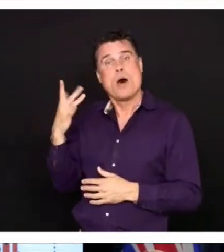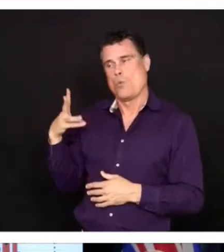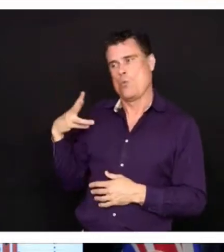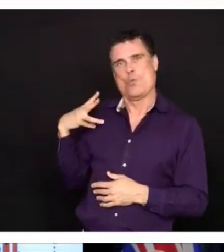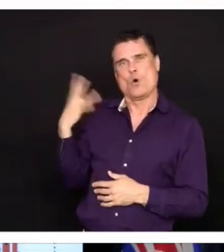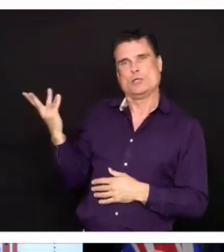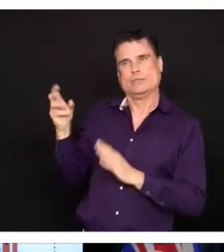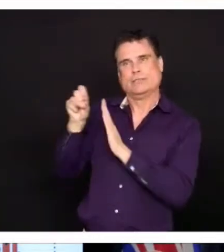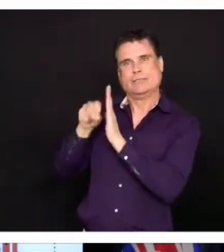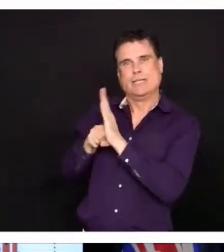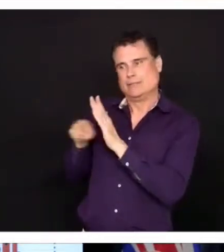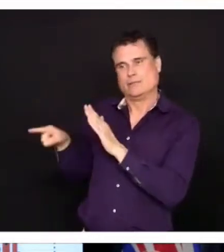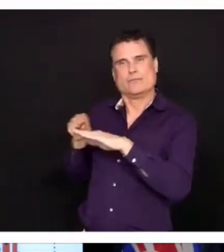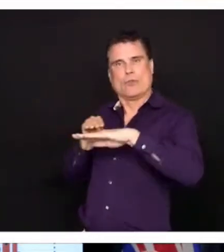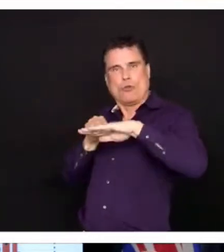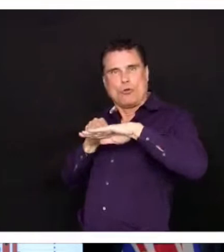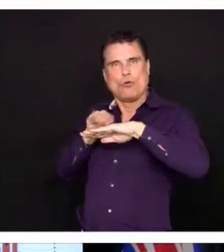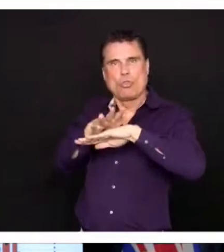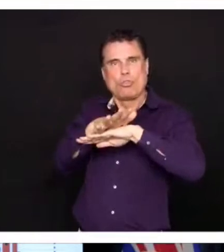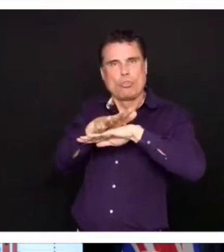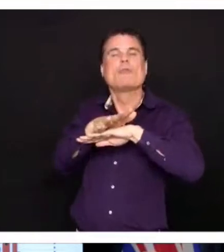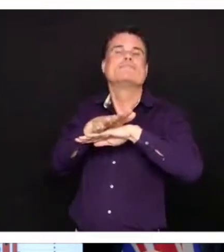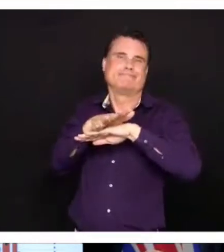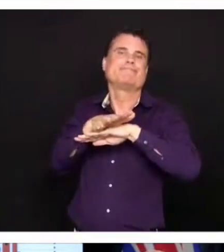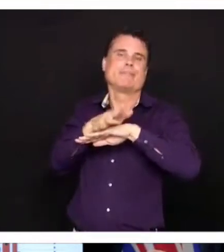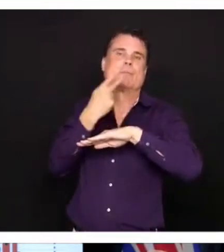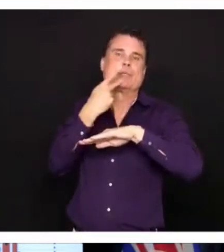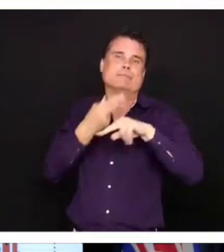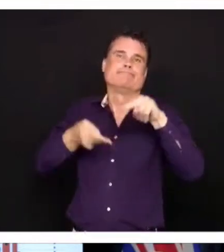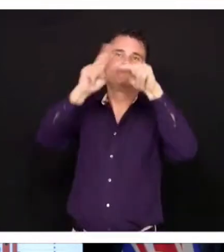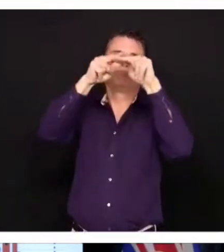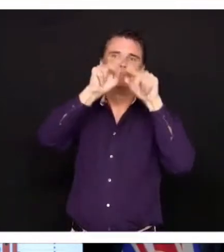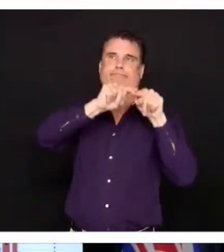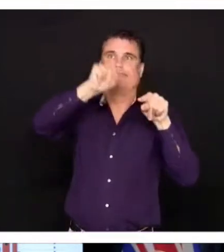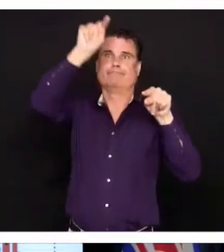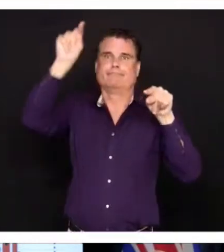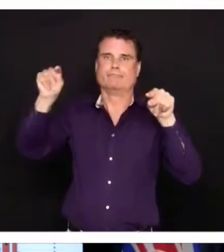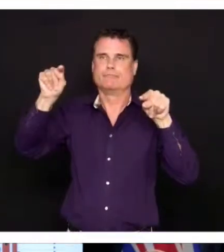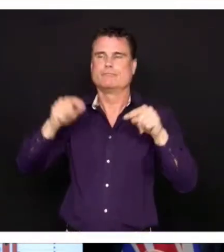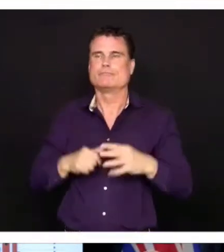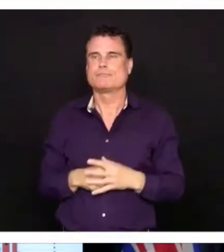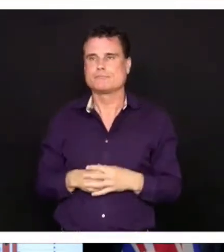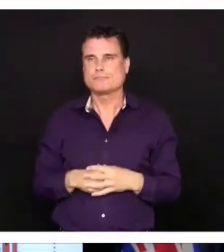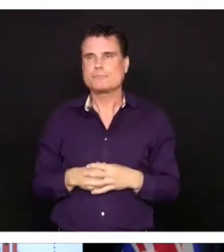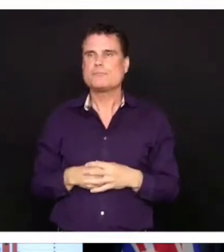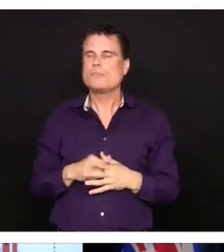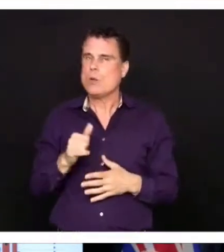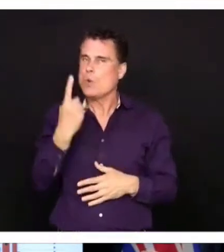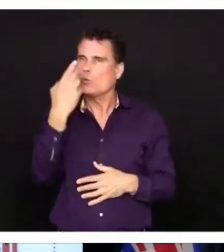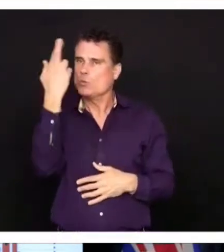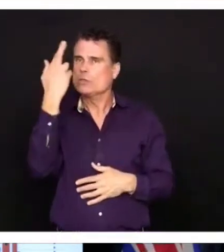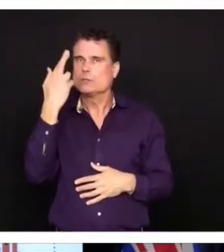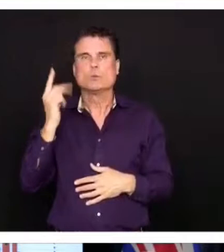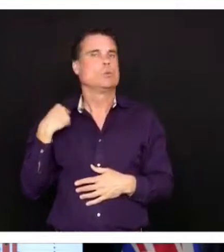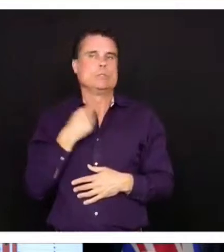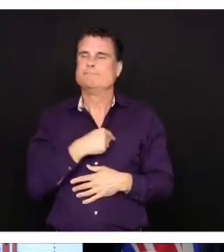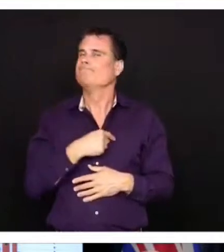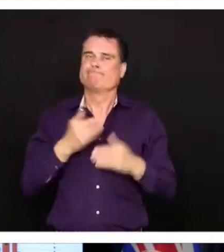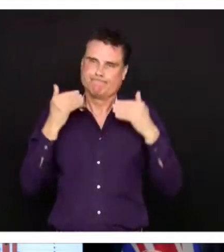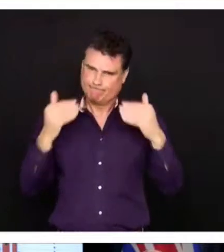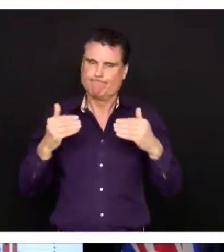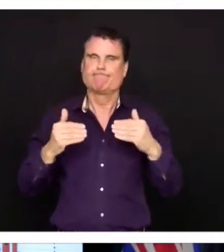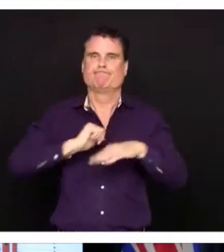now across Canada to make sure that everybody who comes home to BC is able to join